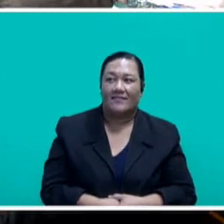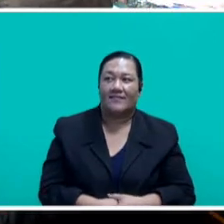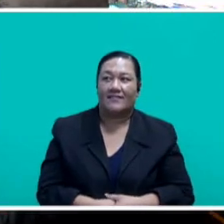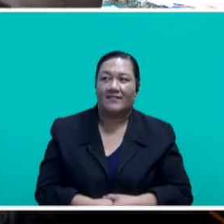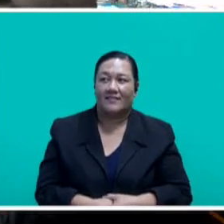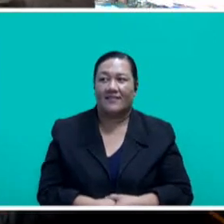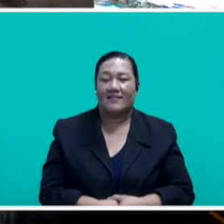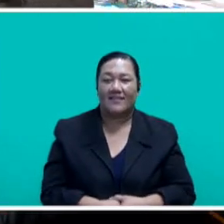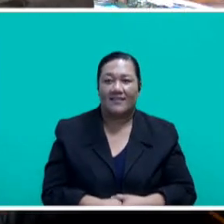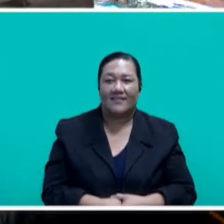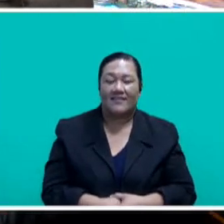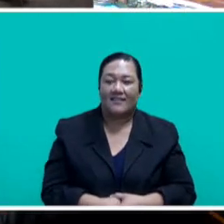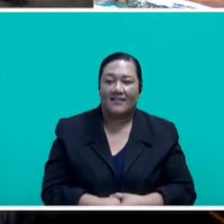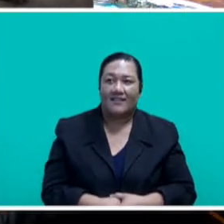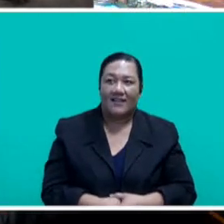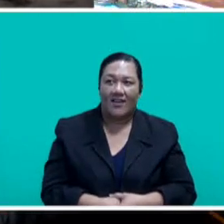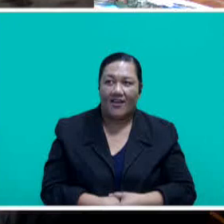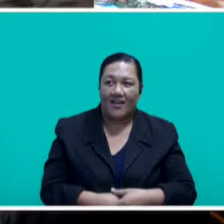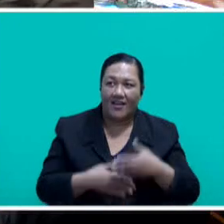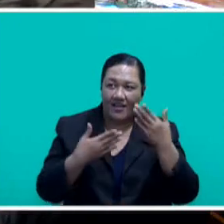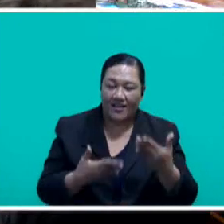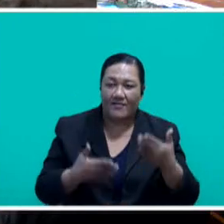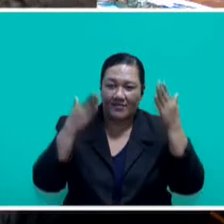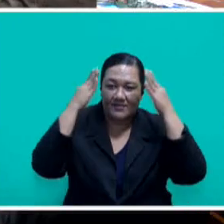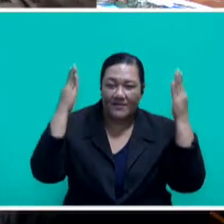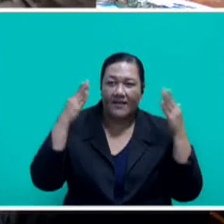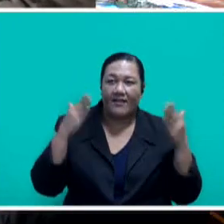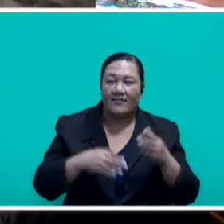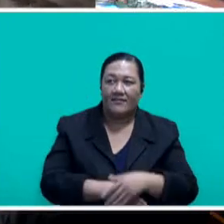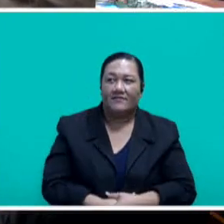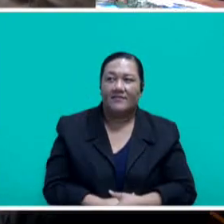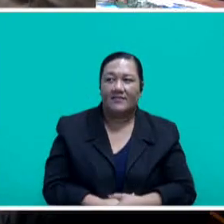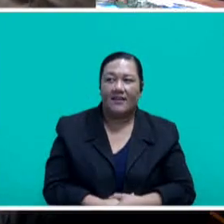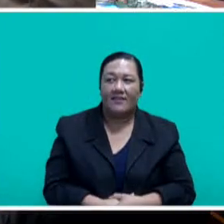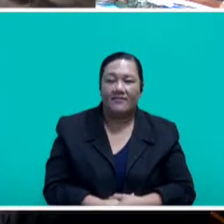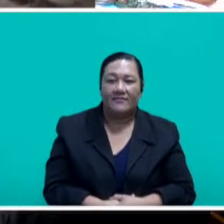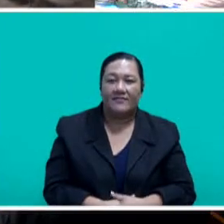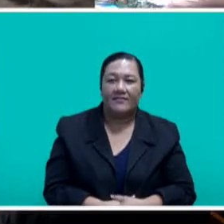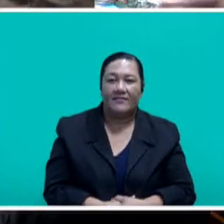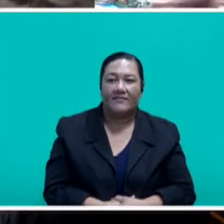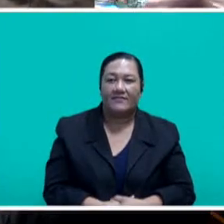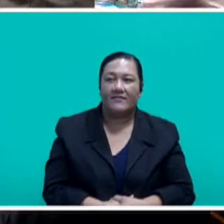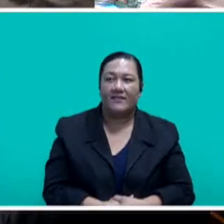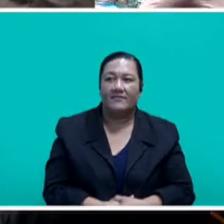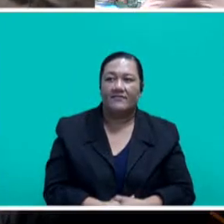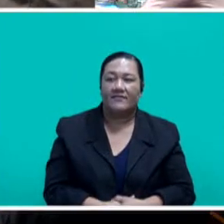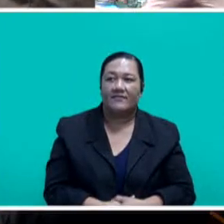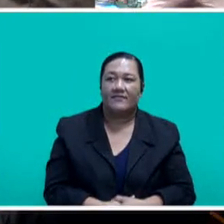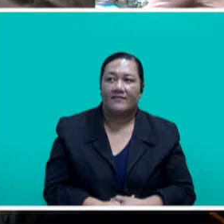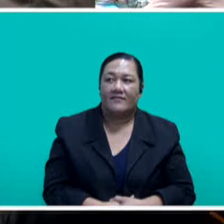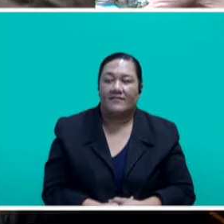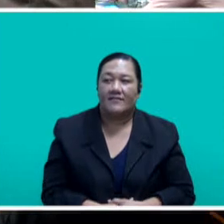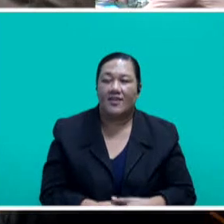Honorable Speaker, Honorable Prime Minister, Honorable Leader of Opposition, Honorable